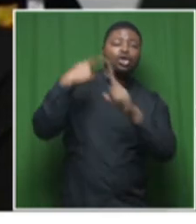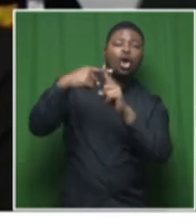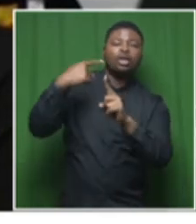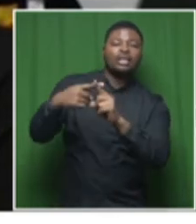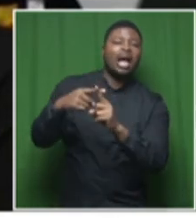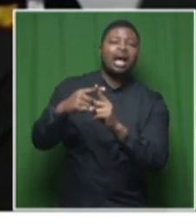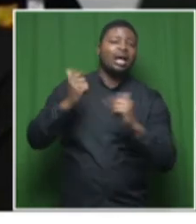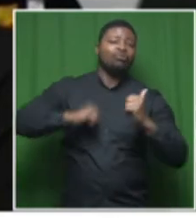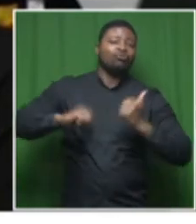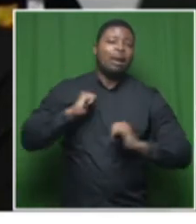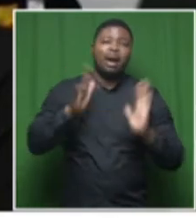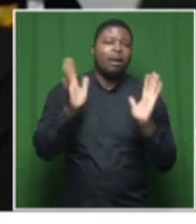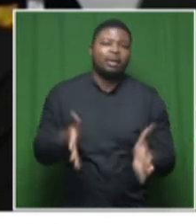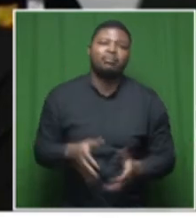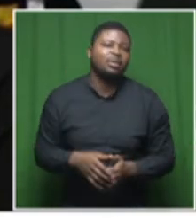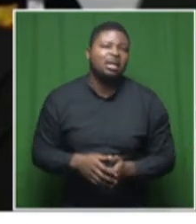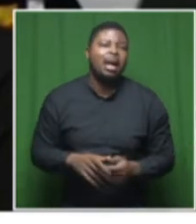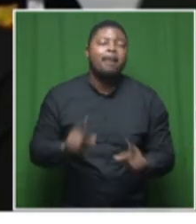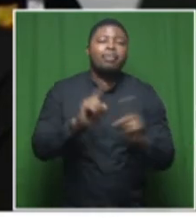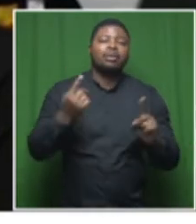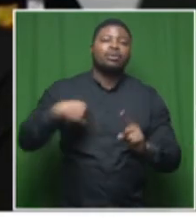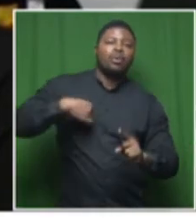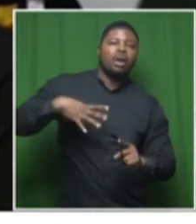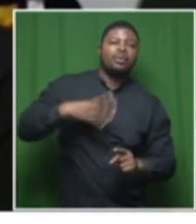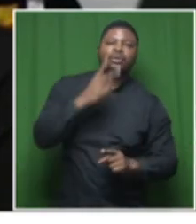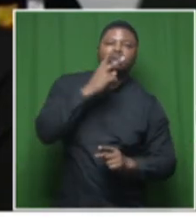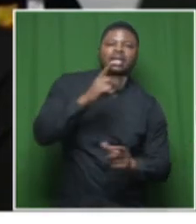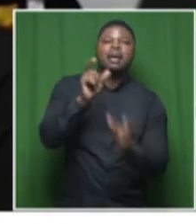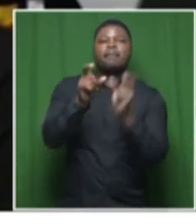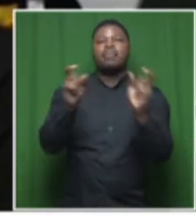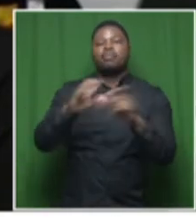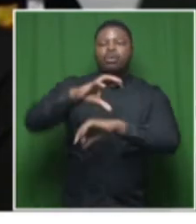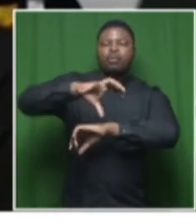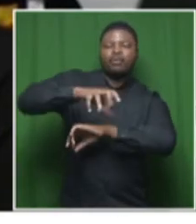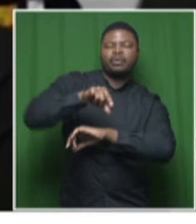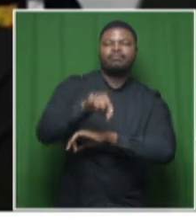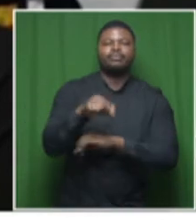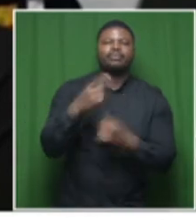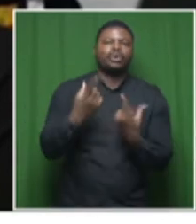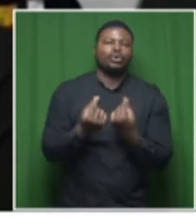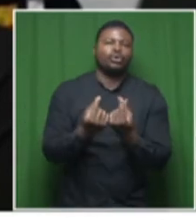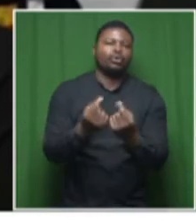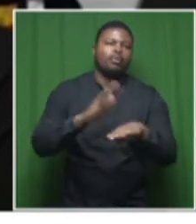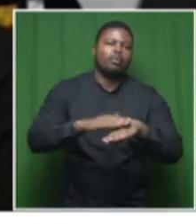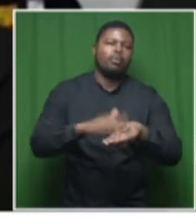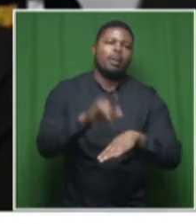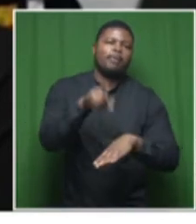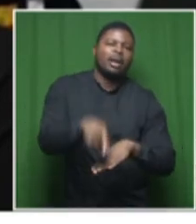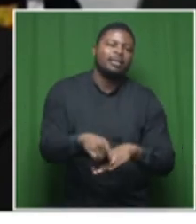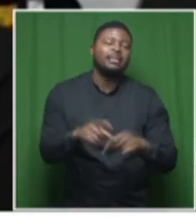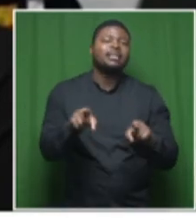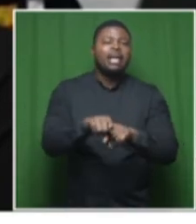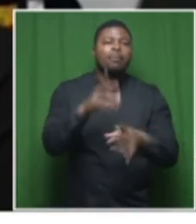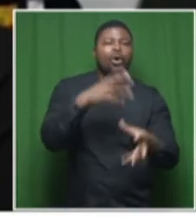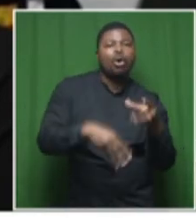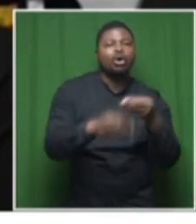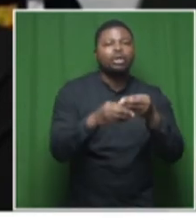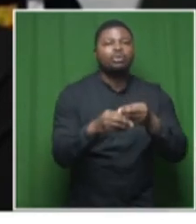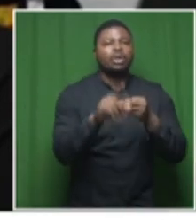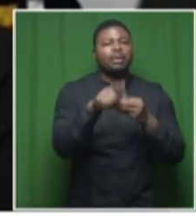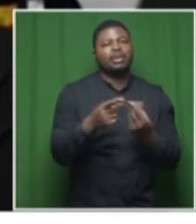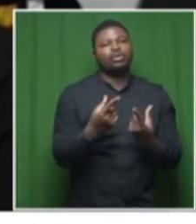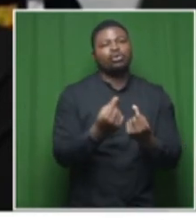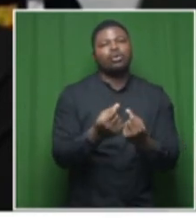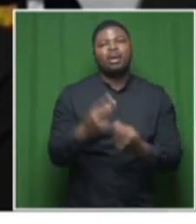to see it being done by the people of this province. So there's going to be a lot of contribution that these two